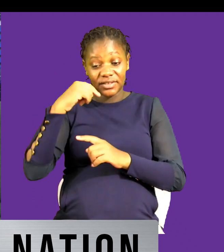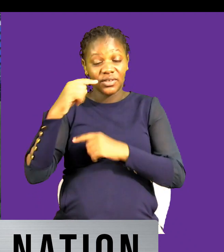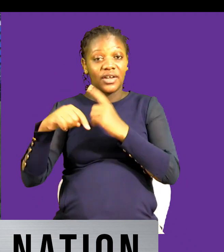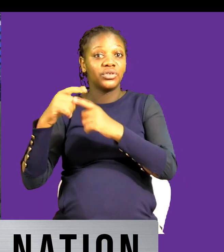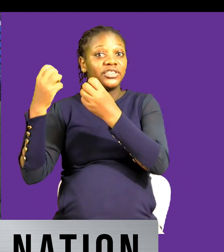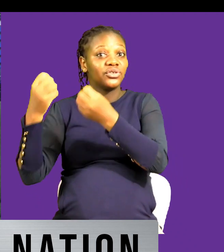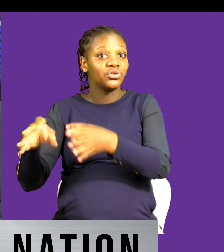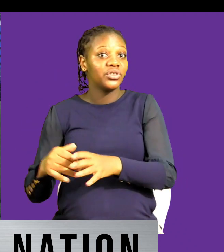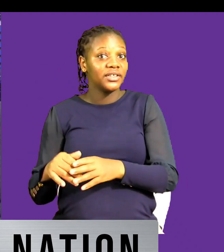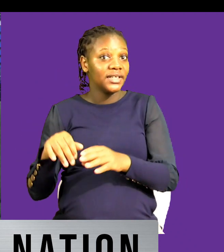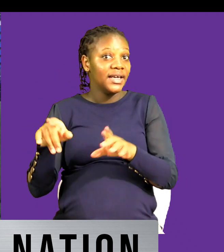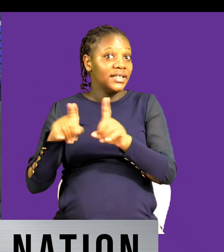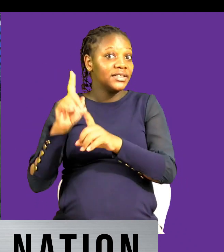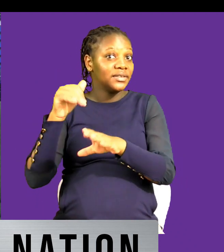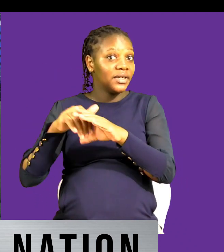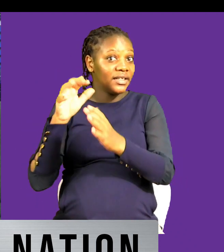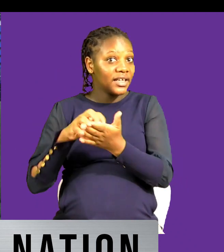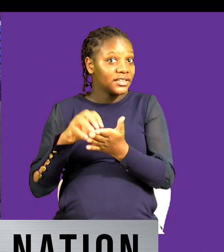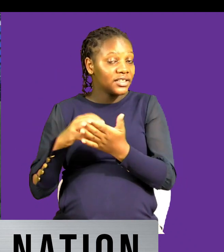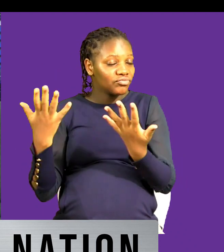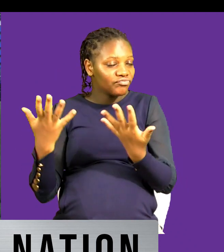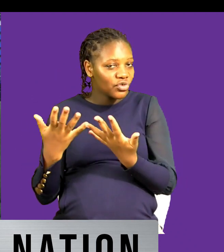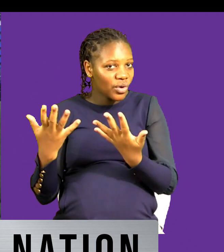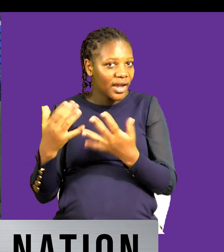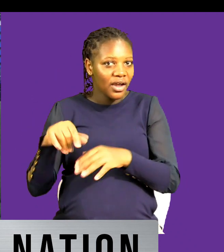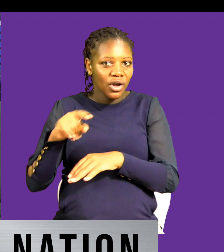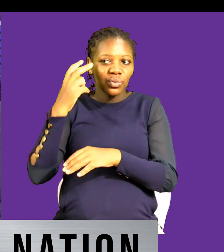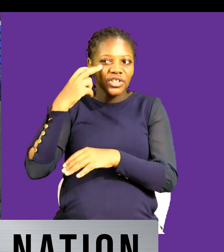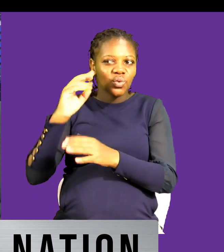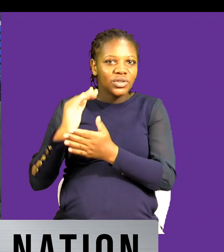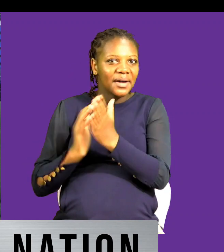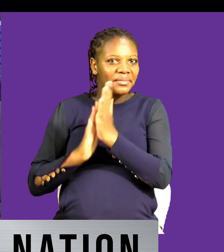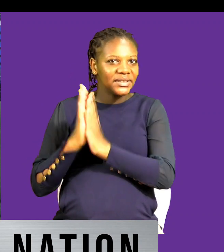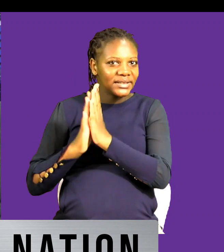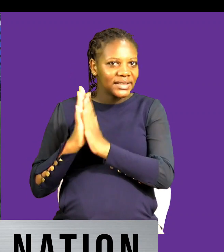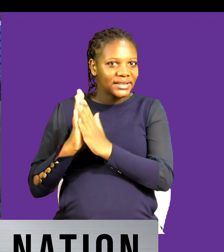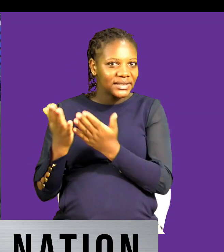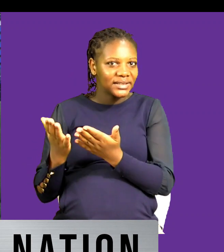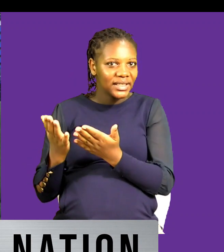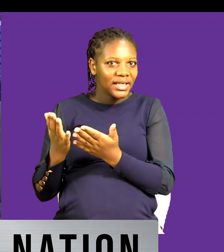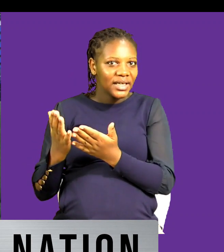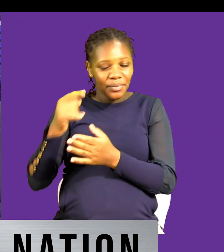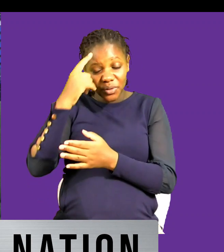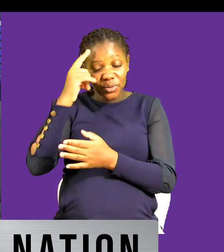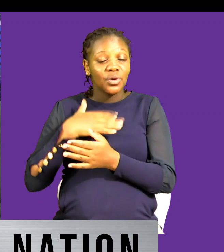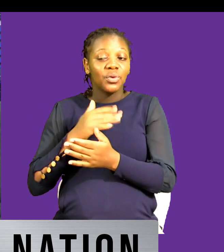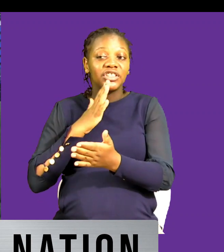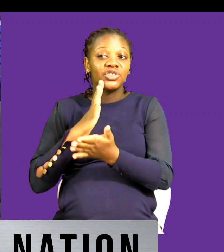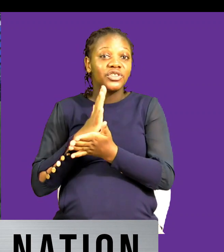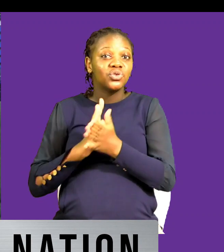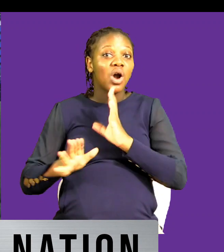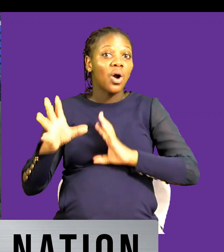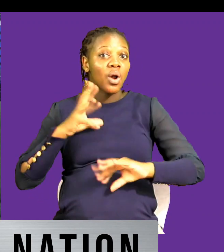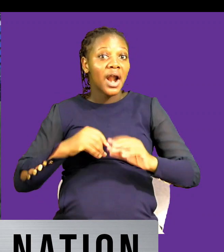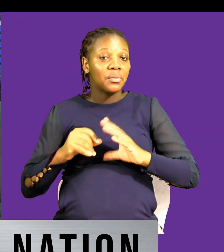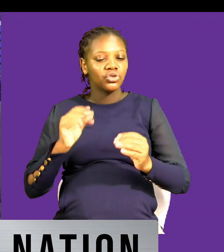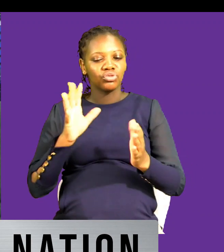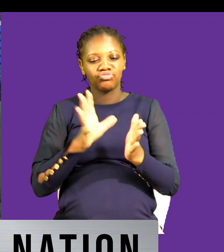in cases that we had already captured some interest to pursue, to make sure that corruption is fought. And